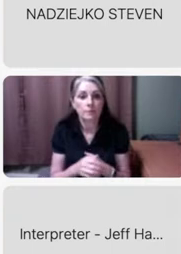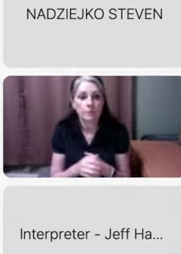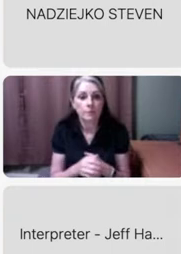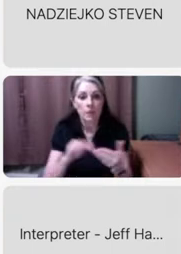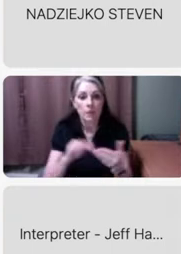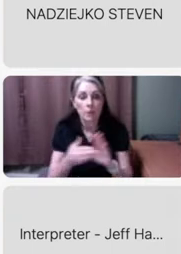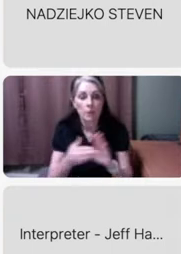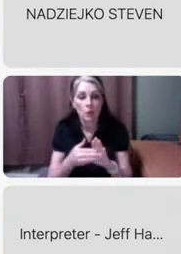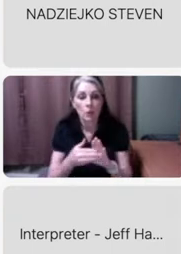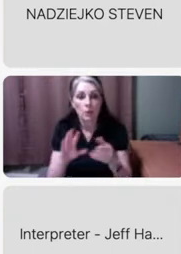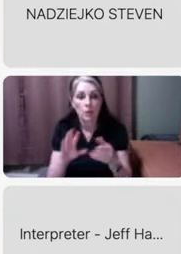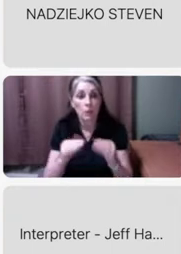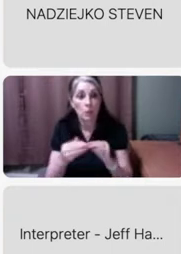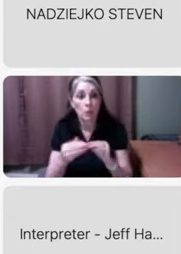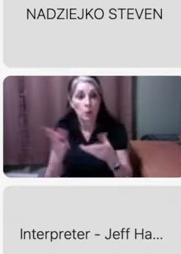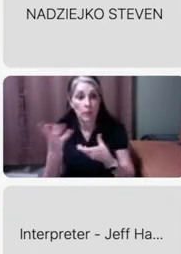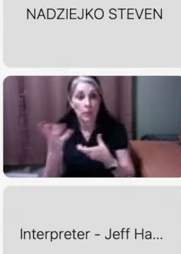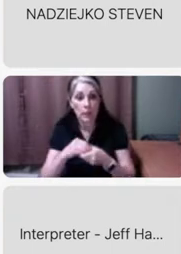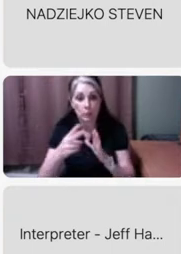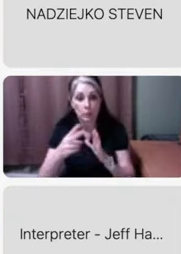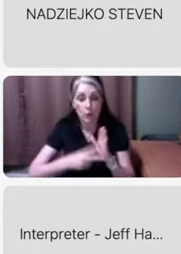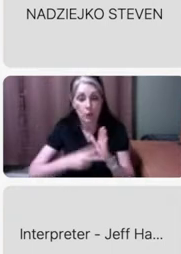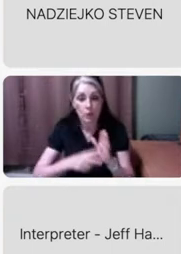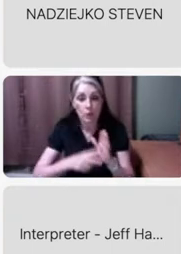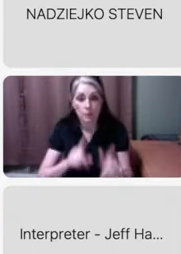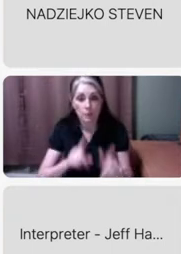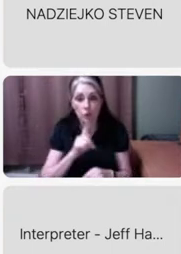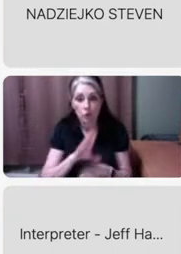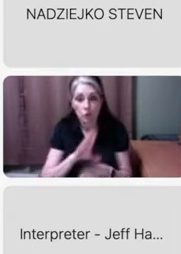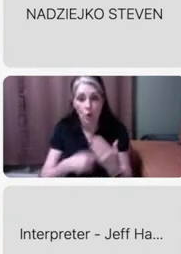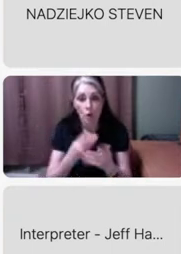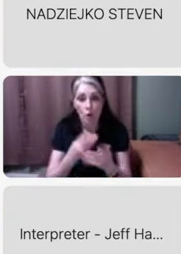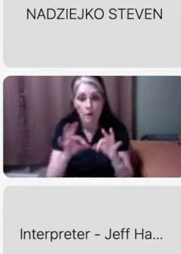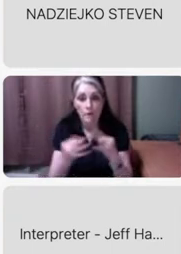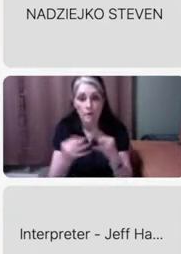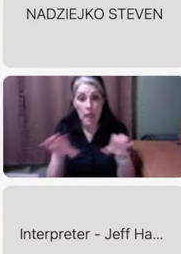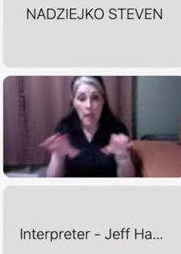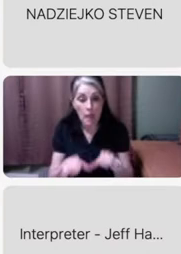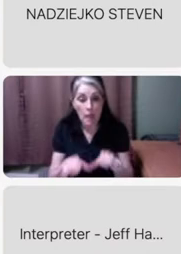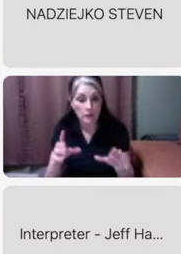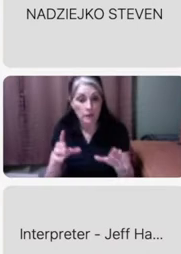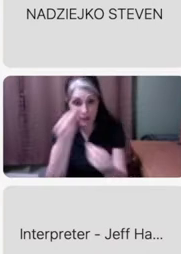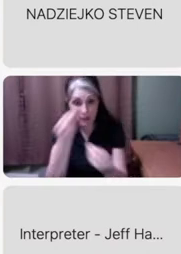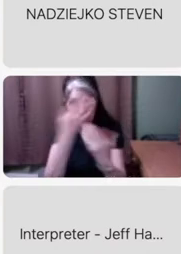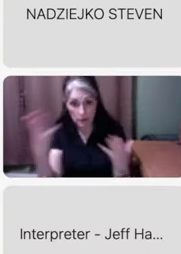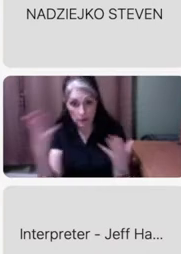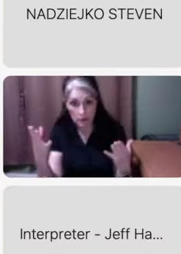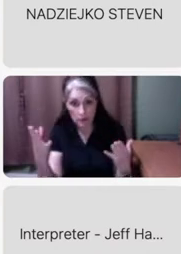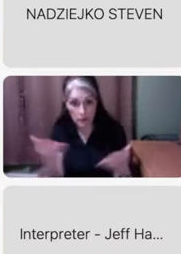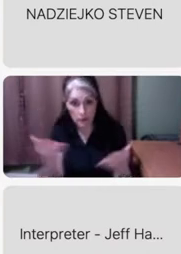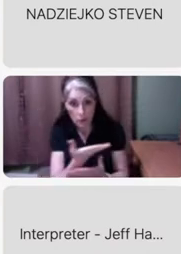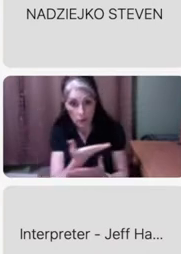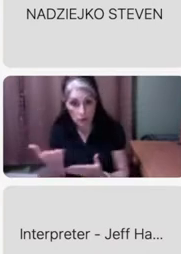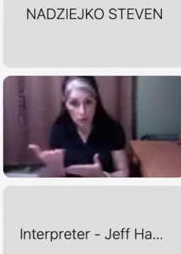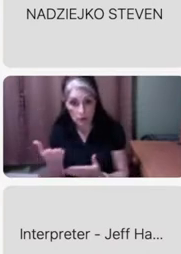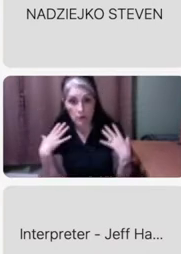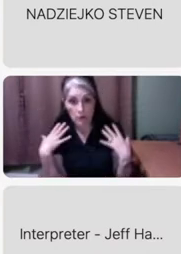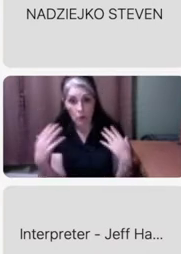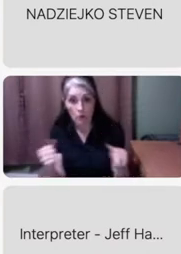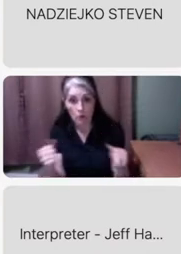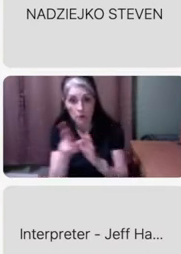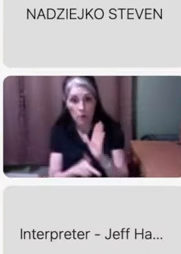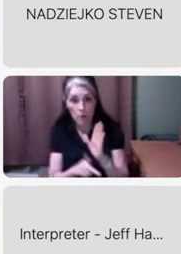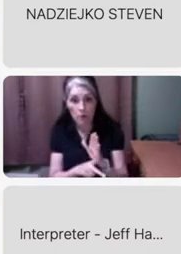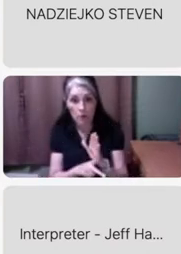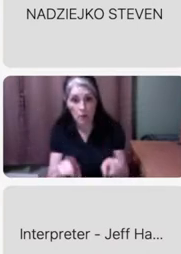reads ensure that all families are actively notified of the content of the wellness policy as well as how to get